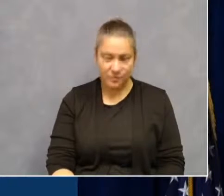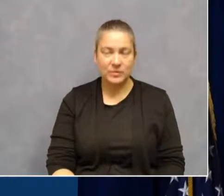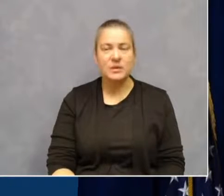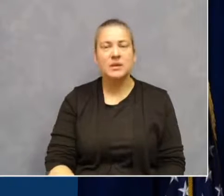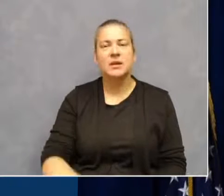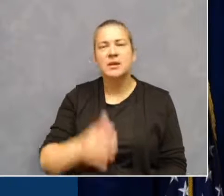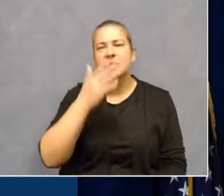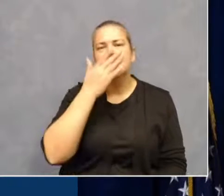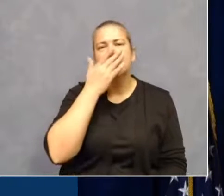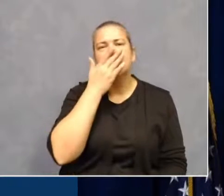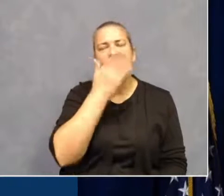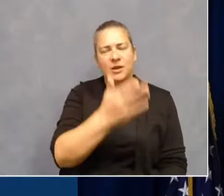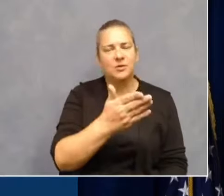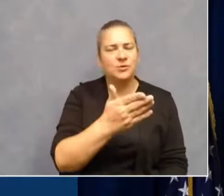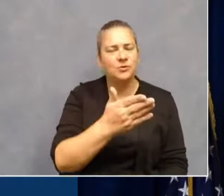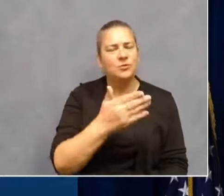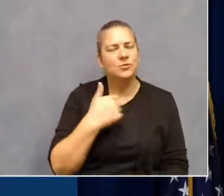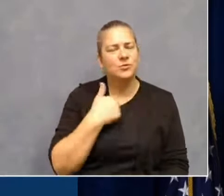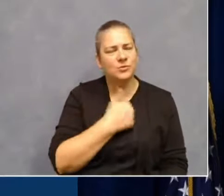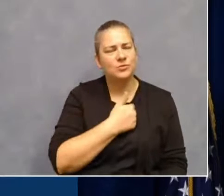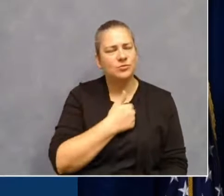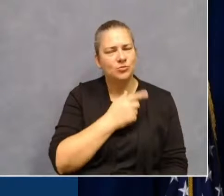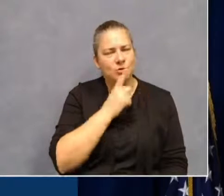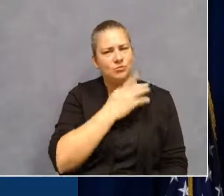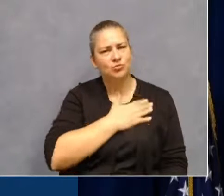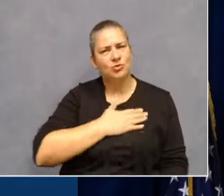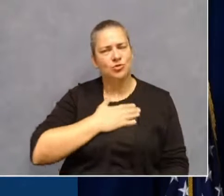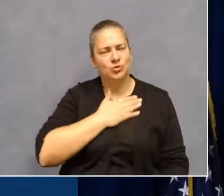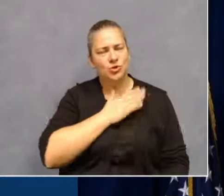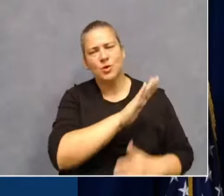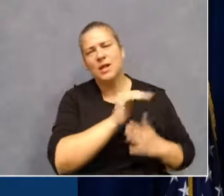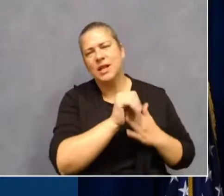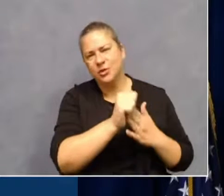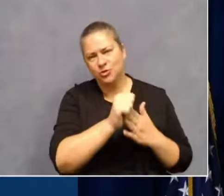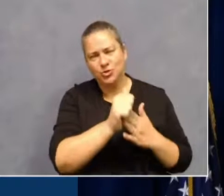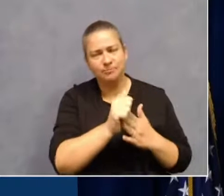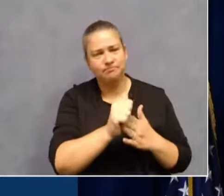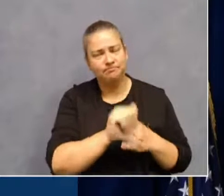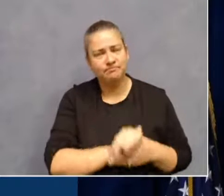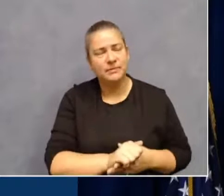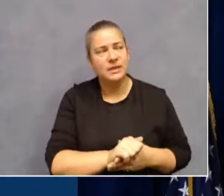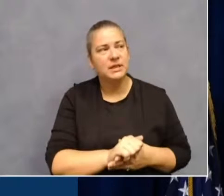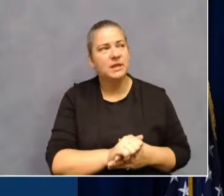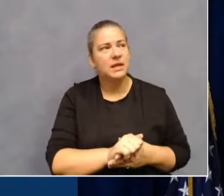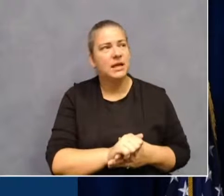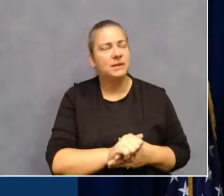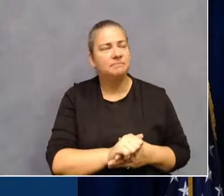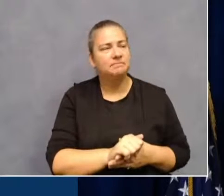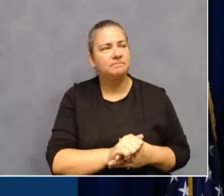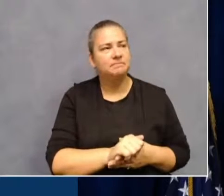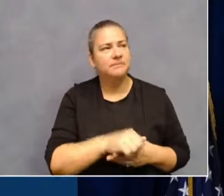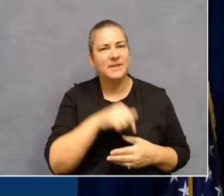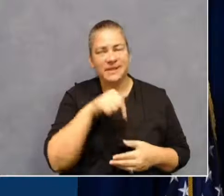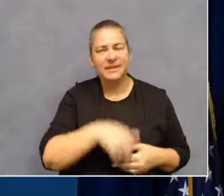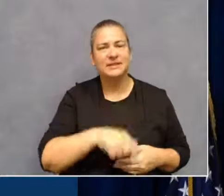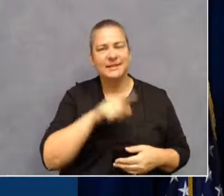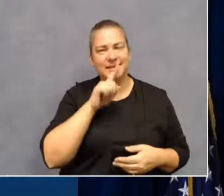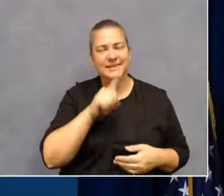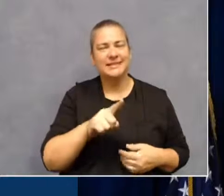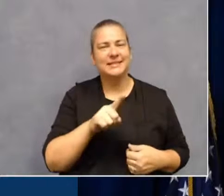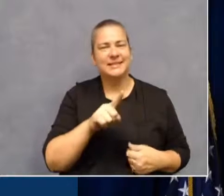Jacqueline, we appreciate all your leadership. This is truly a Beshear Coleman or a Coleman